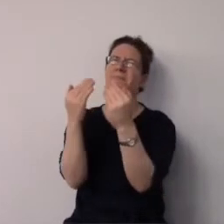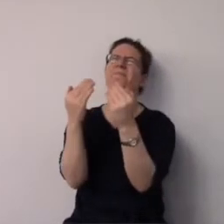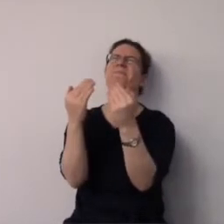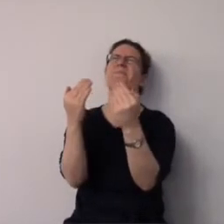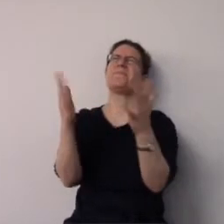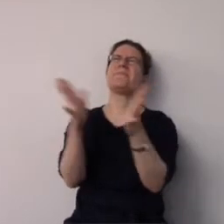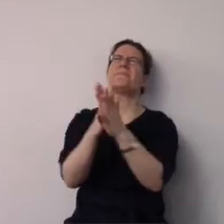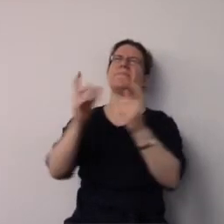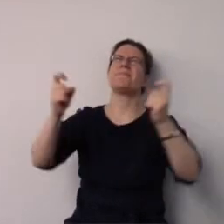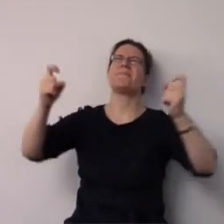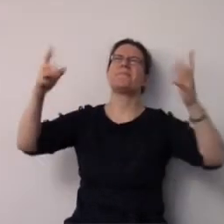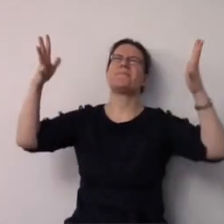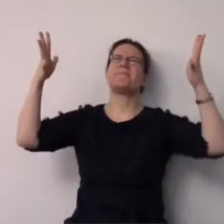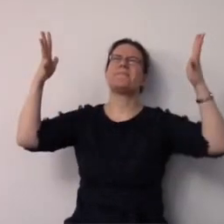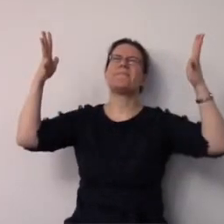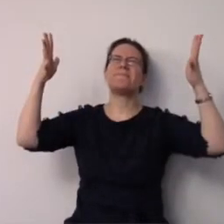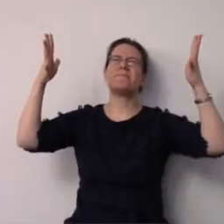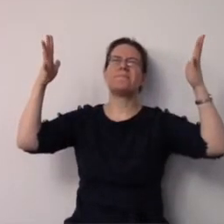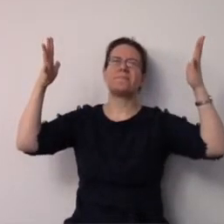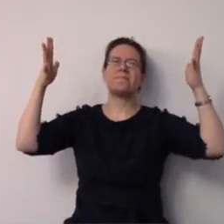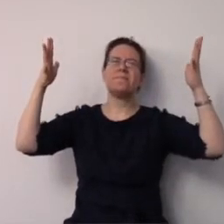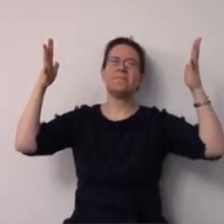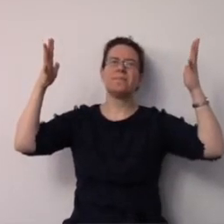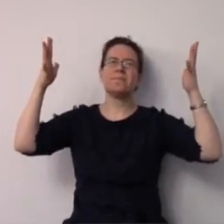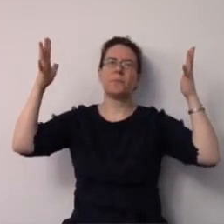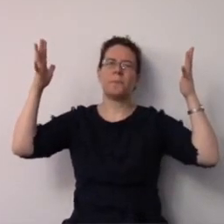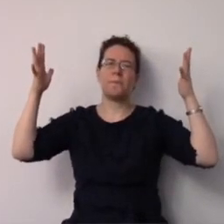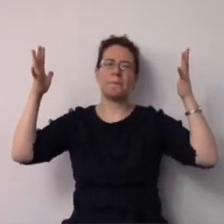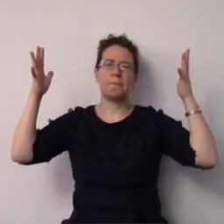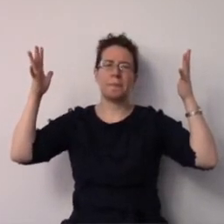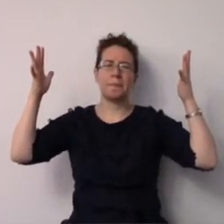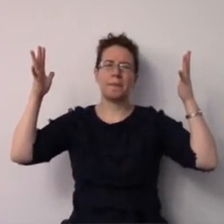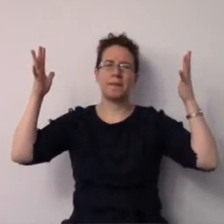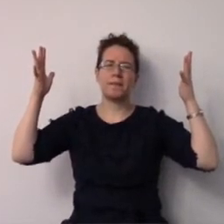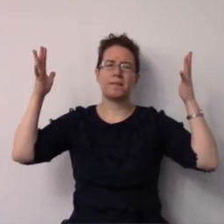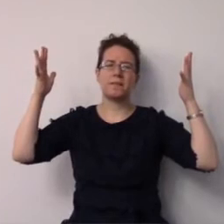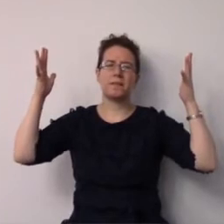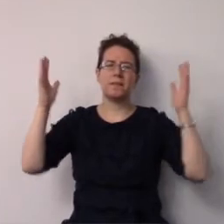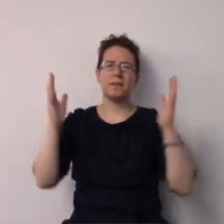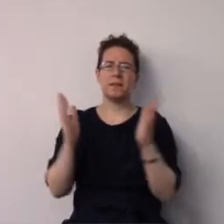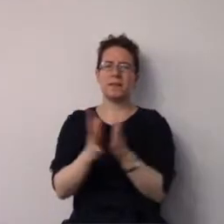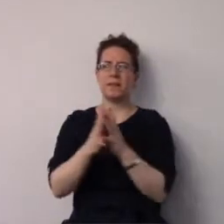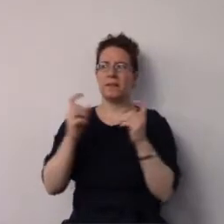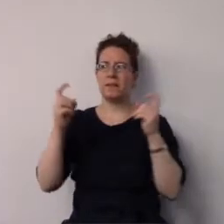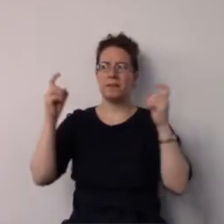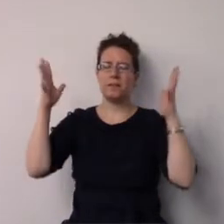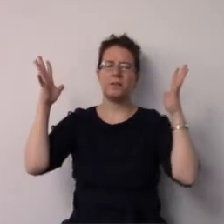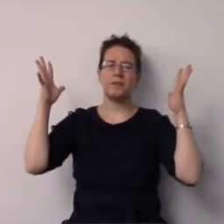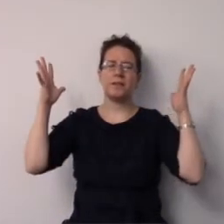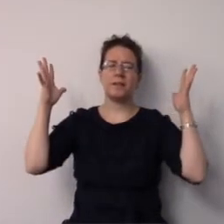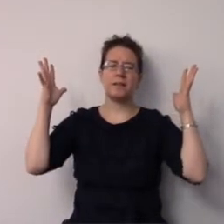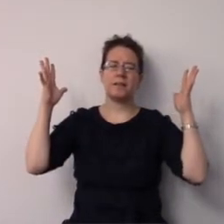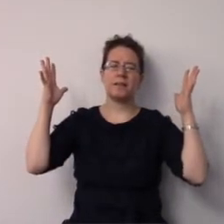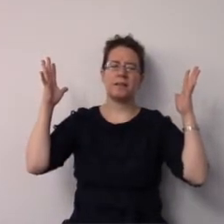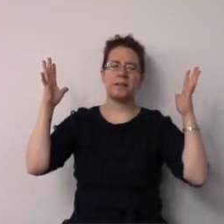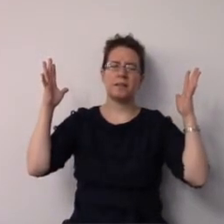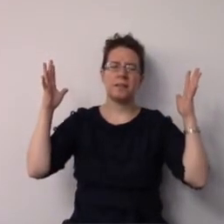promise. That seal is an identification mark that God